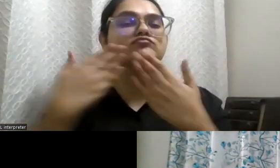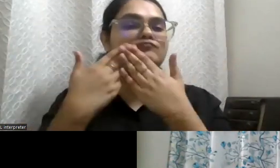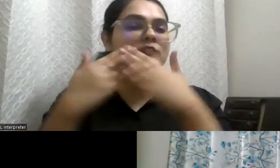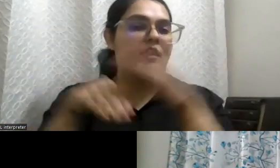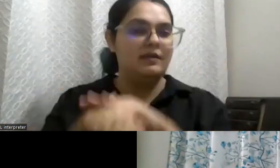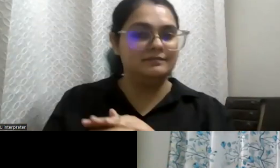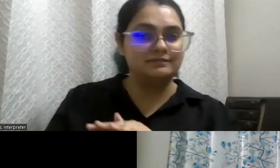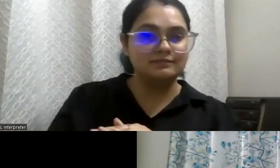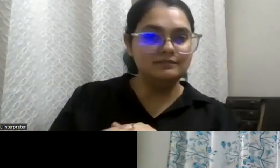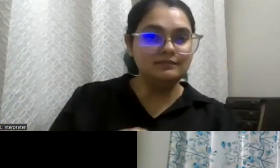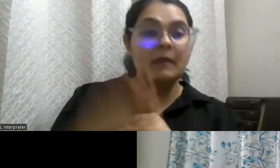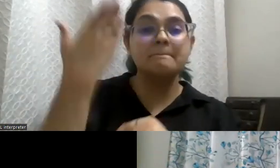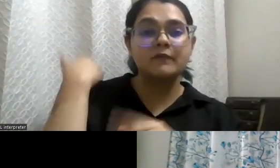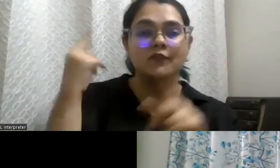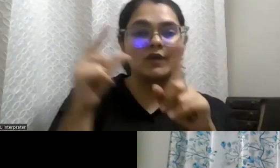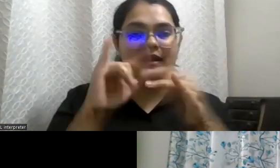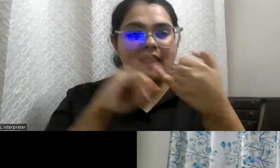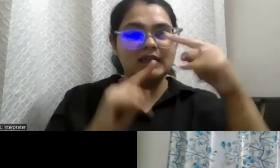Before joining DST,